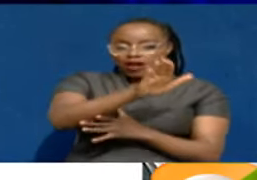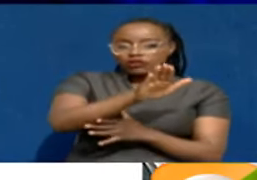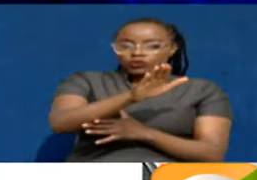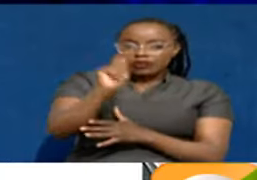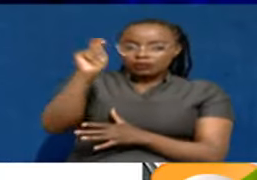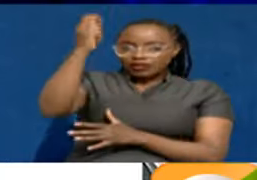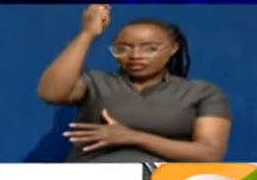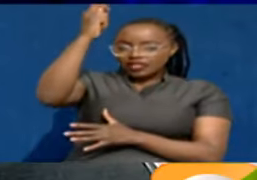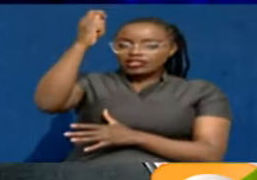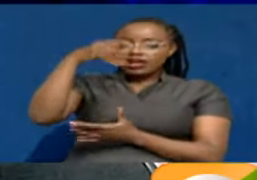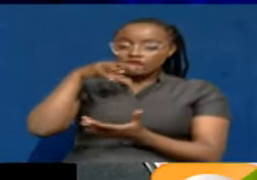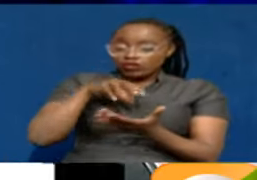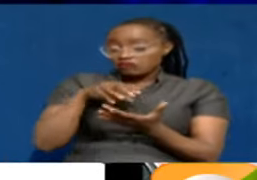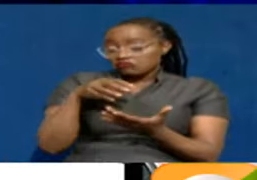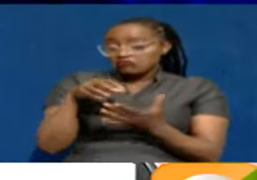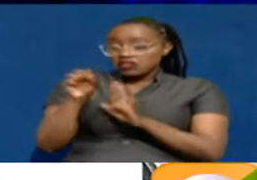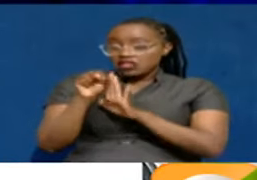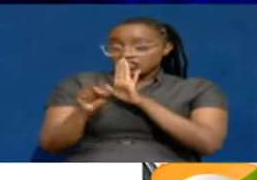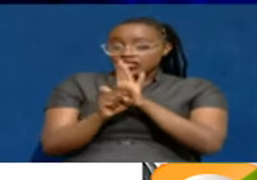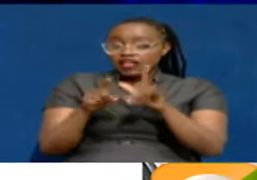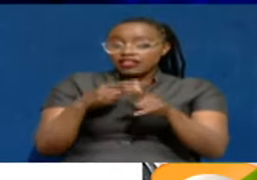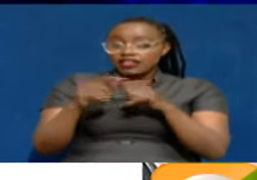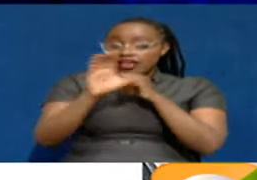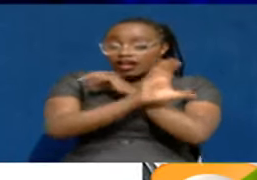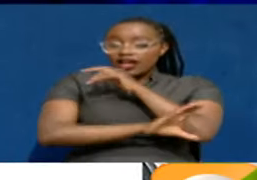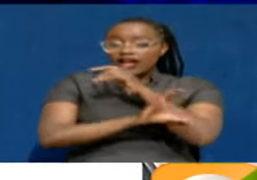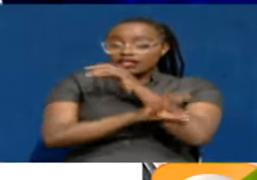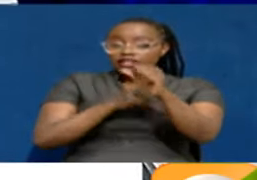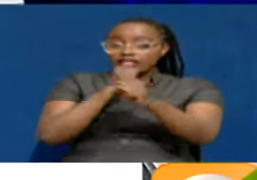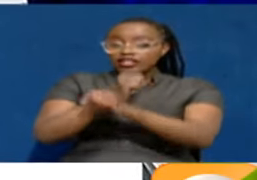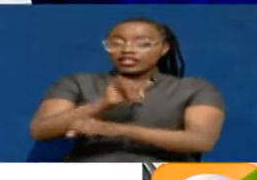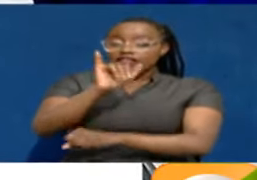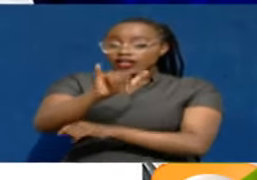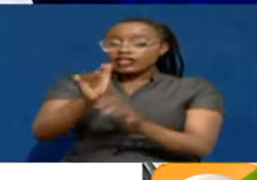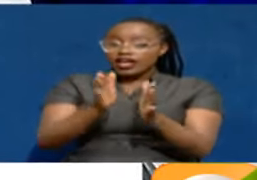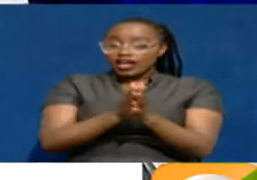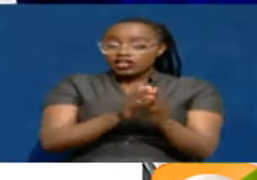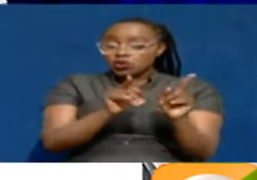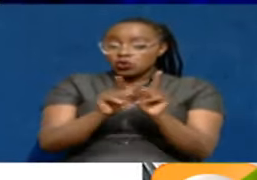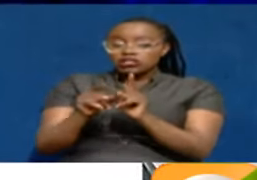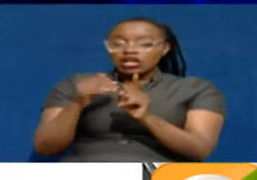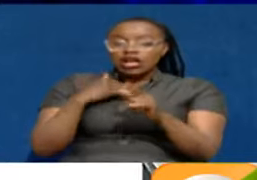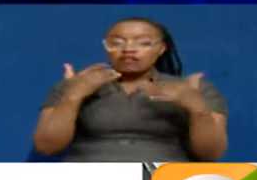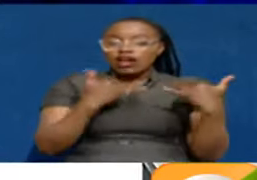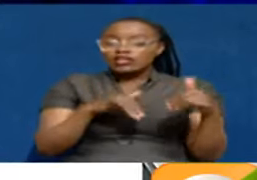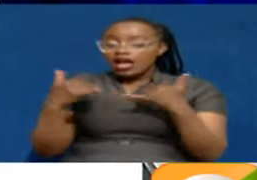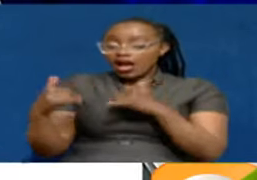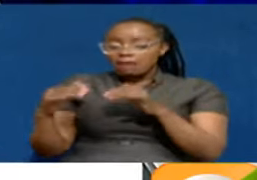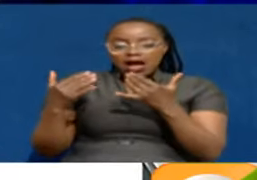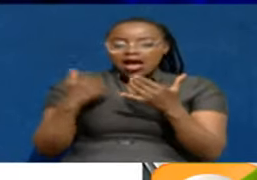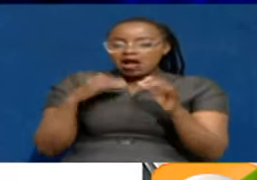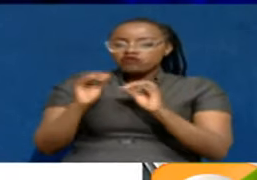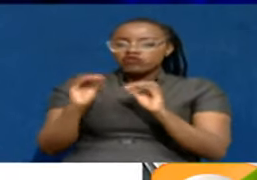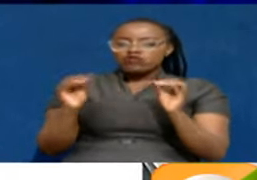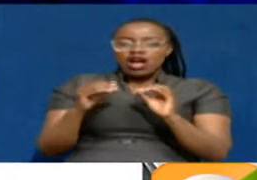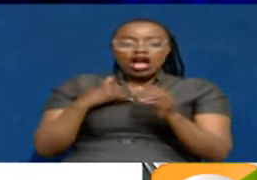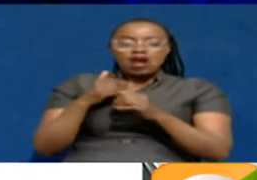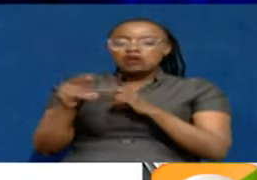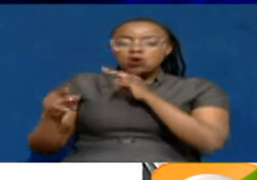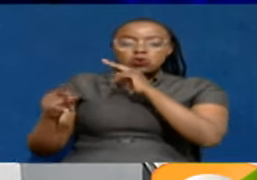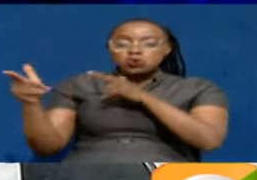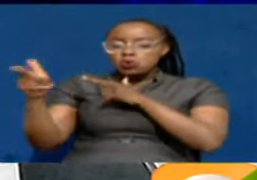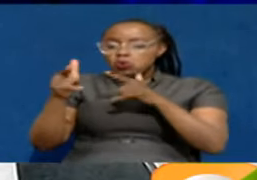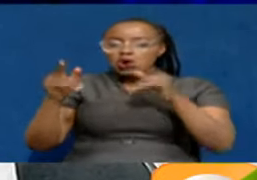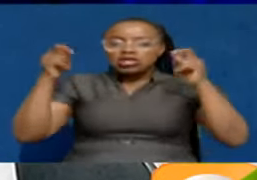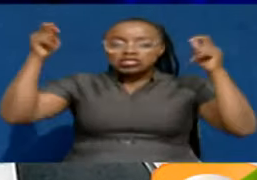state. And the country went through that. Yeah. I mean, it was drama-free. There was no bloodshed. There